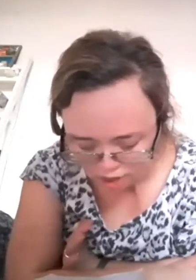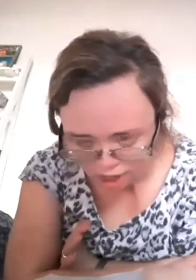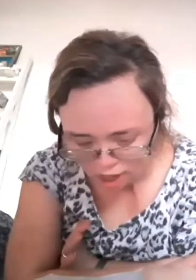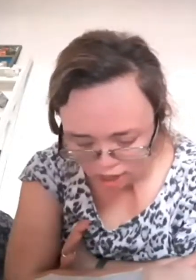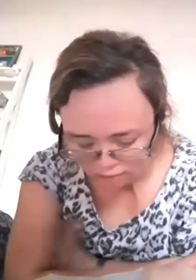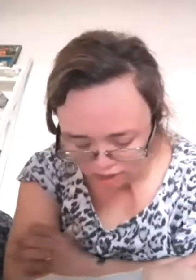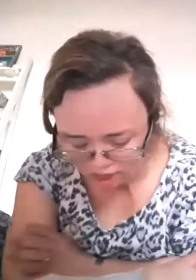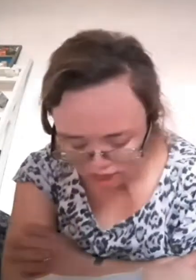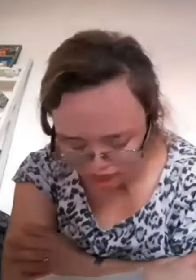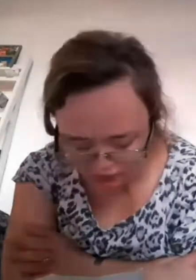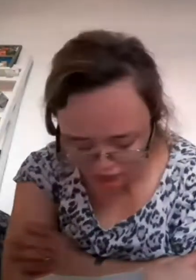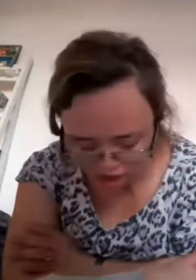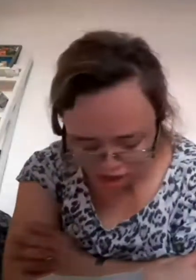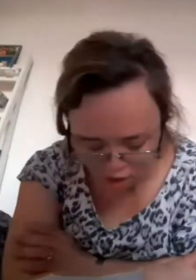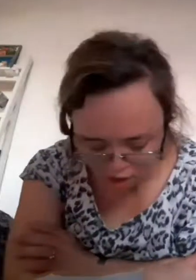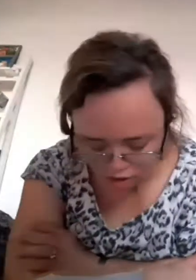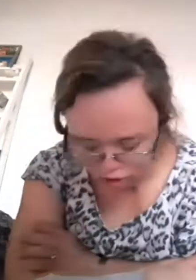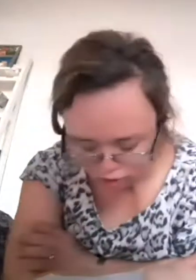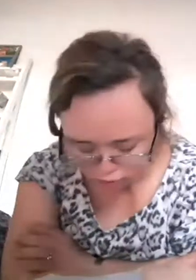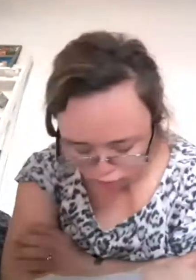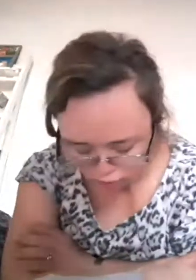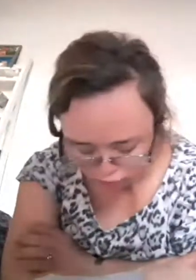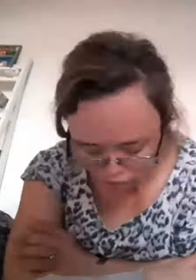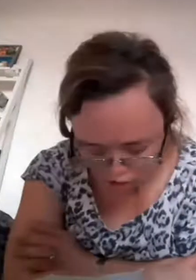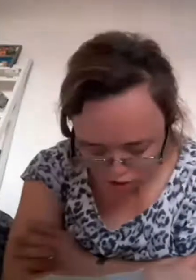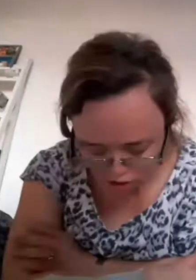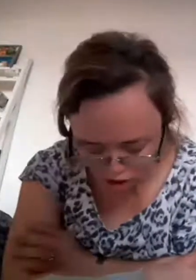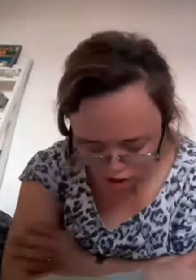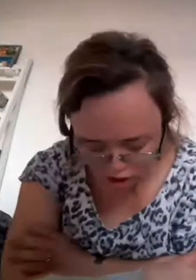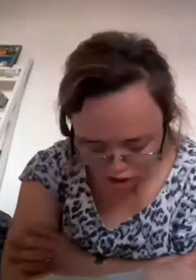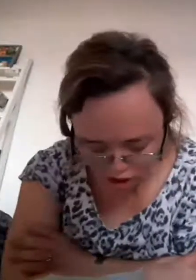Children are playing and going to school.